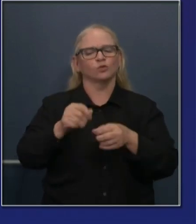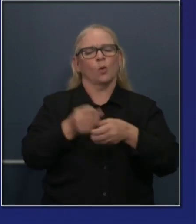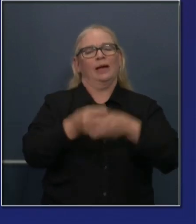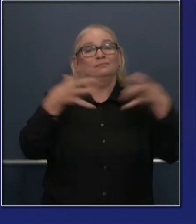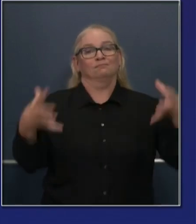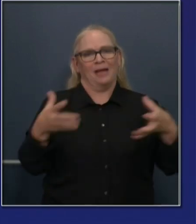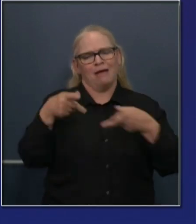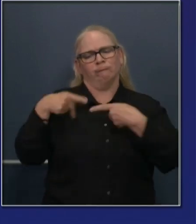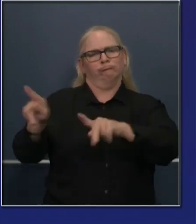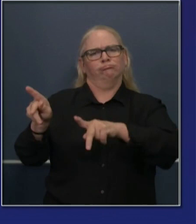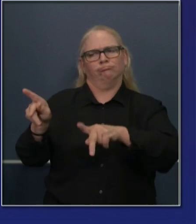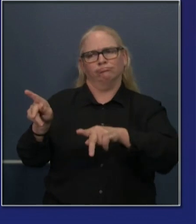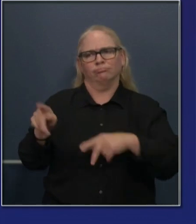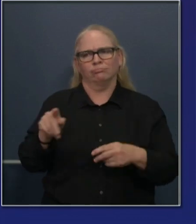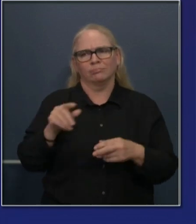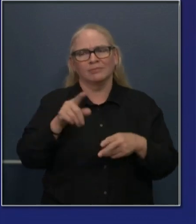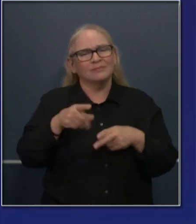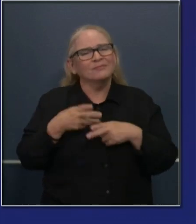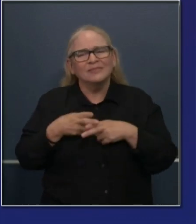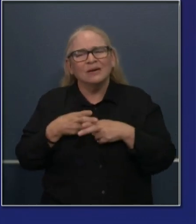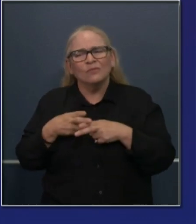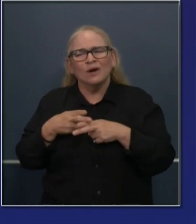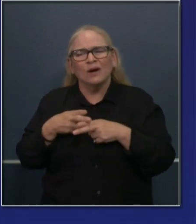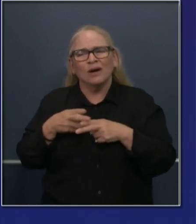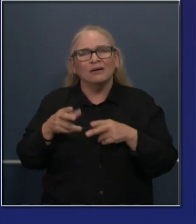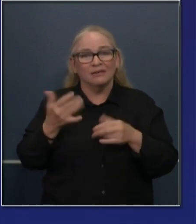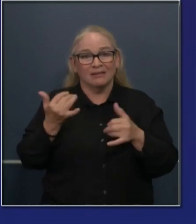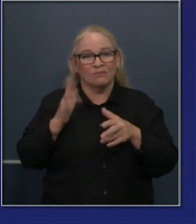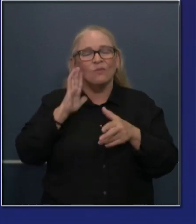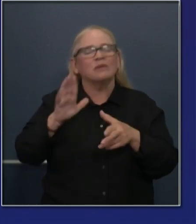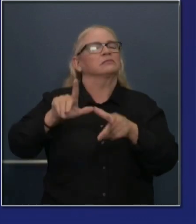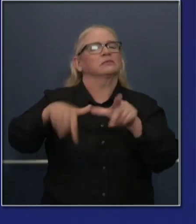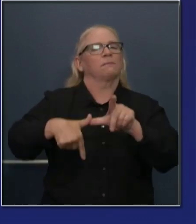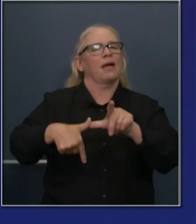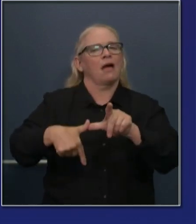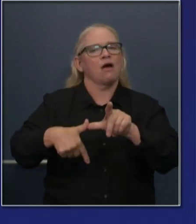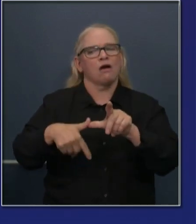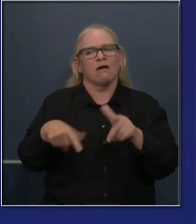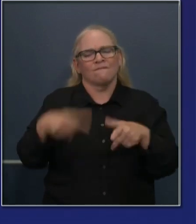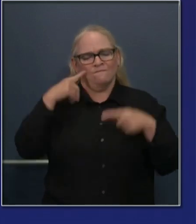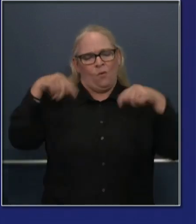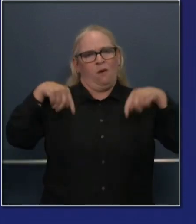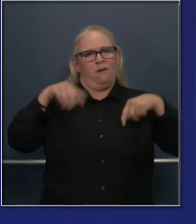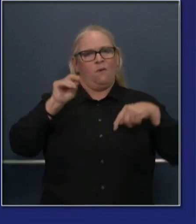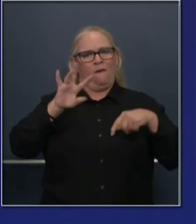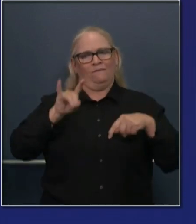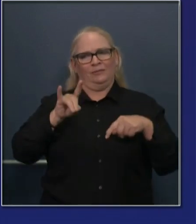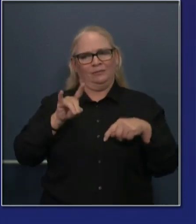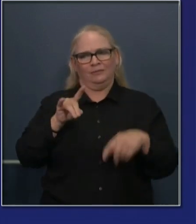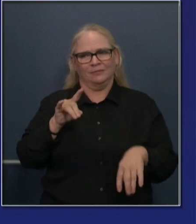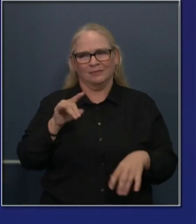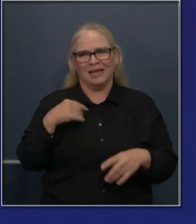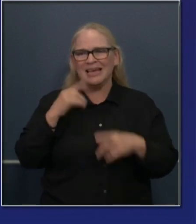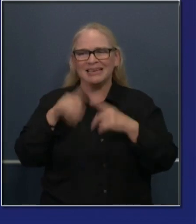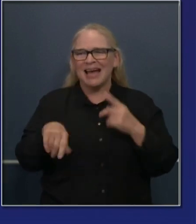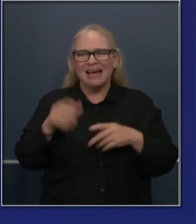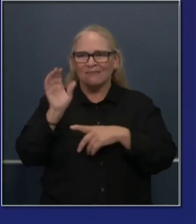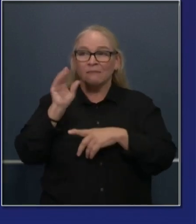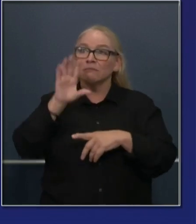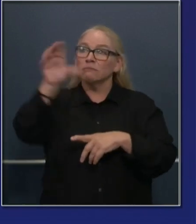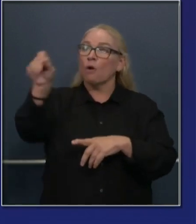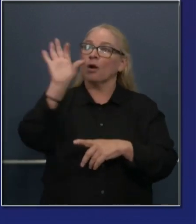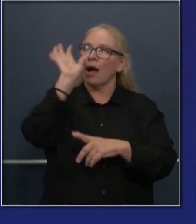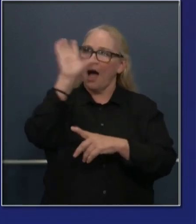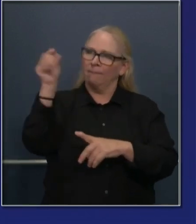conversations with the legislature, legislative leaders. There's been a number of legislators that have introduced legislation to codify some of what we put out